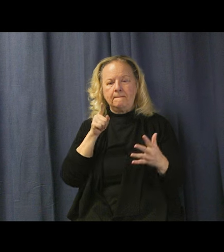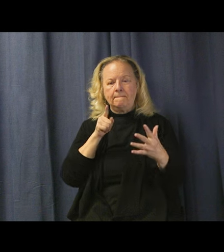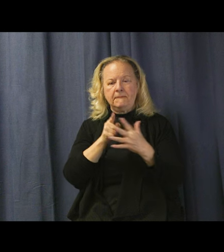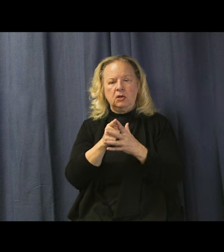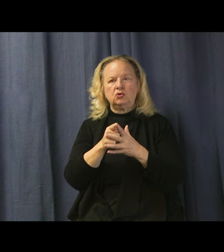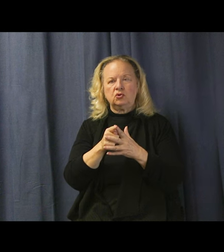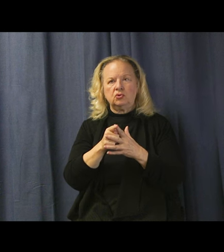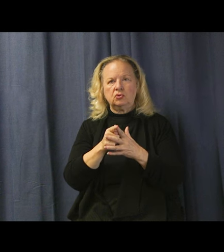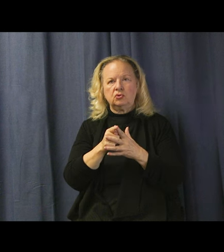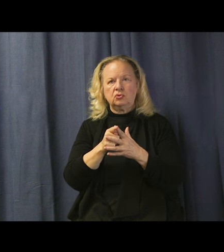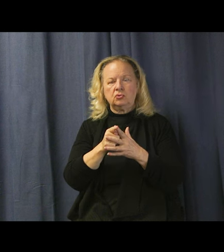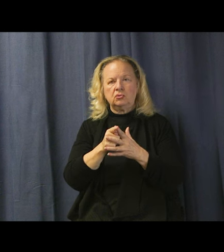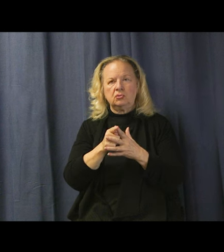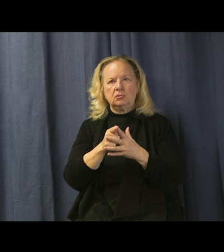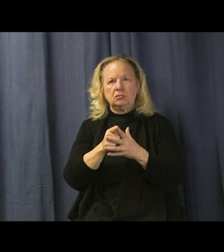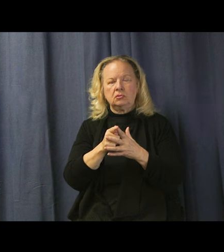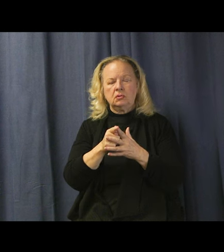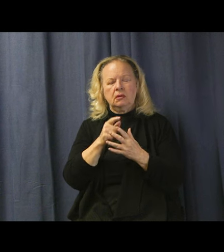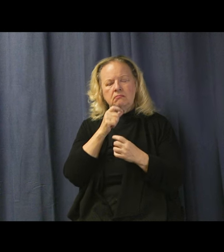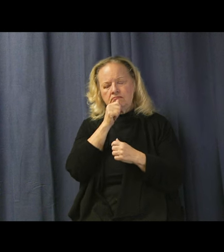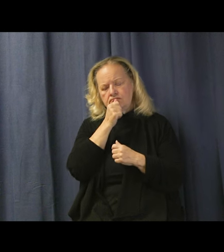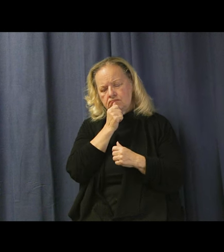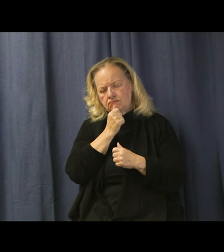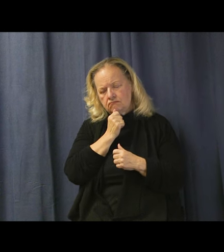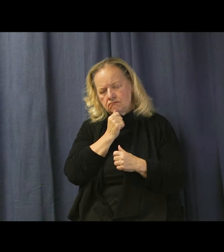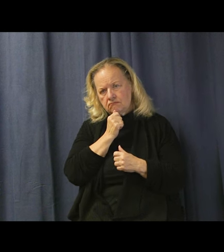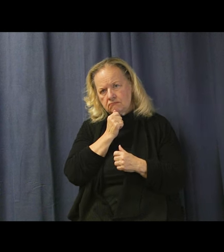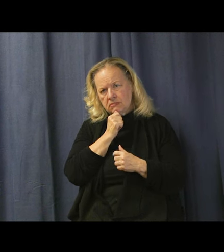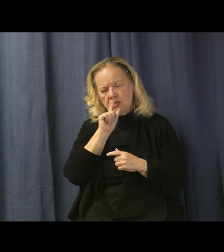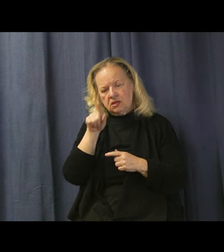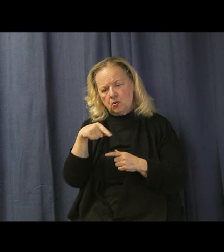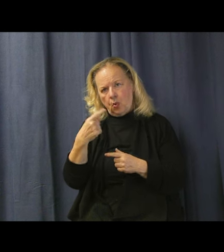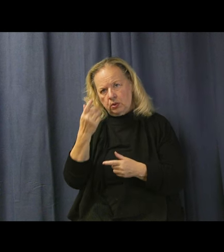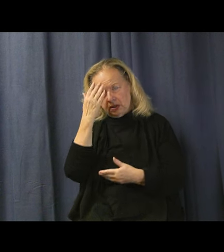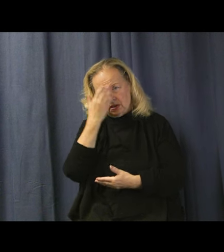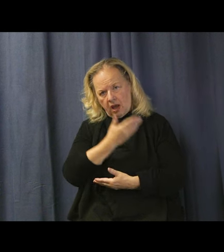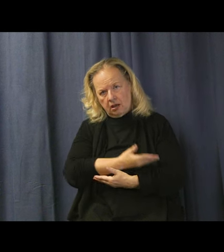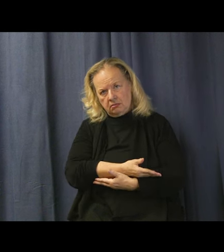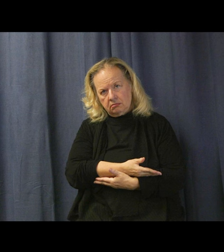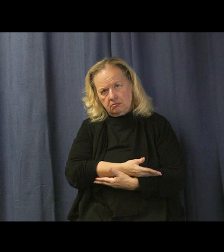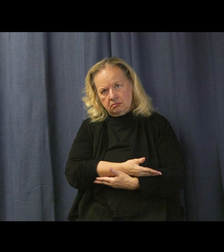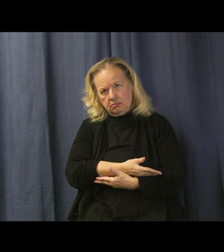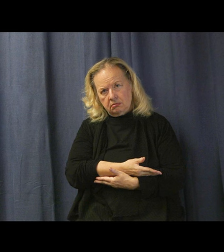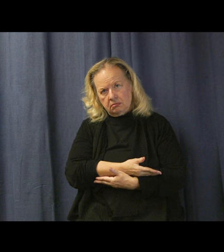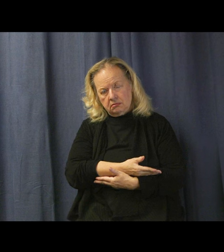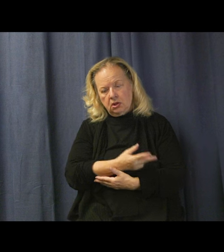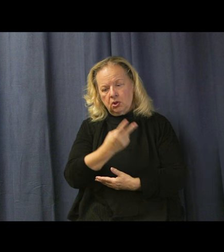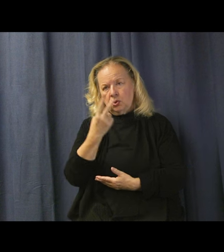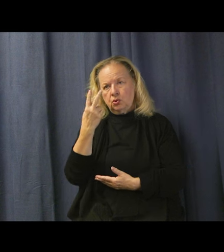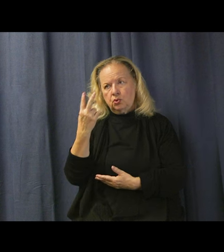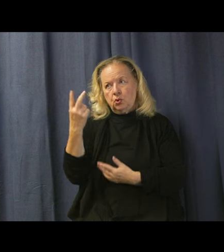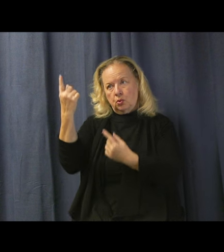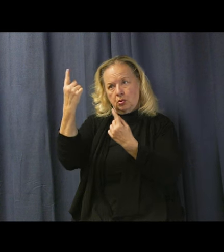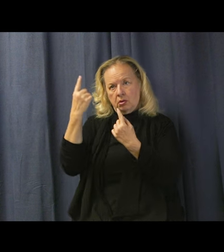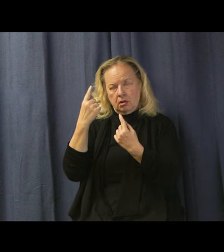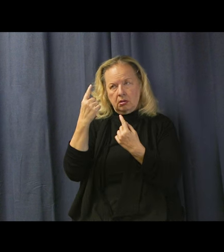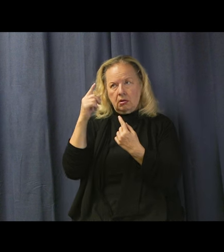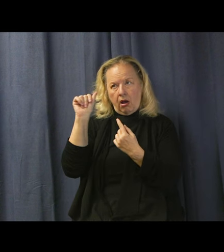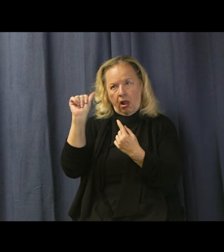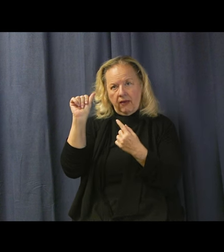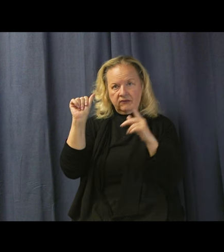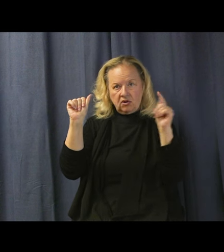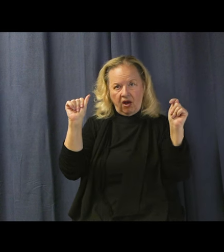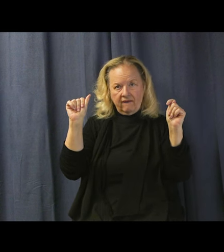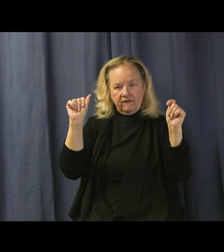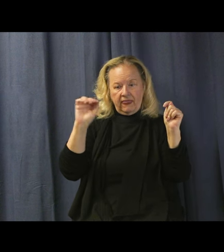will notice him who has been pierced and mourn for him as their only begotten son. So we see the two comings of the Aleph Tav. in